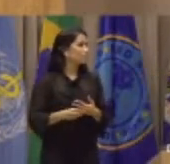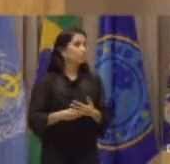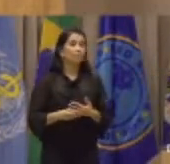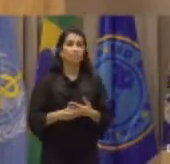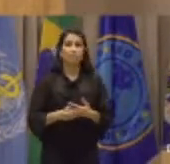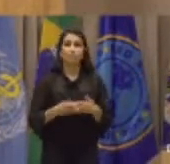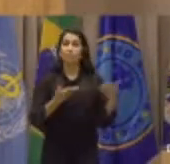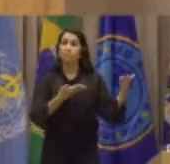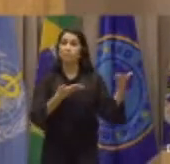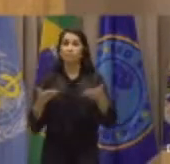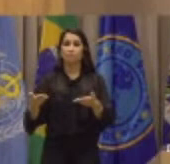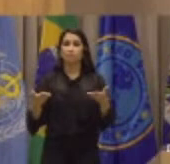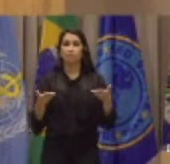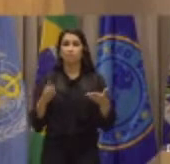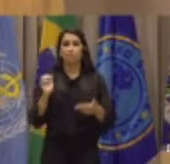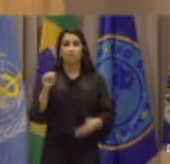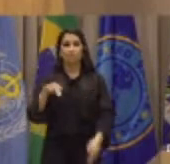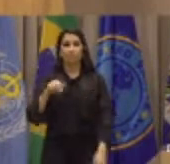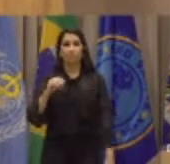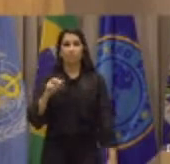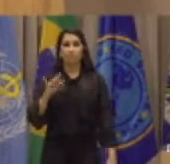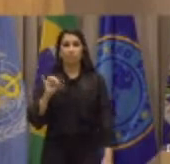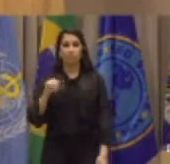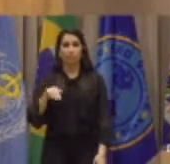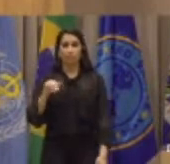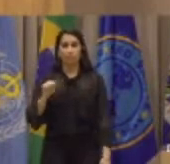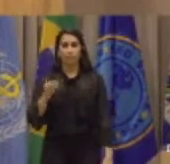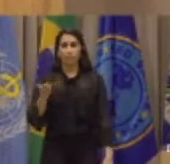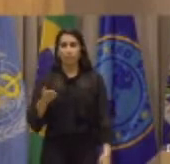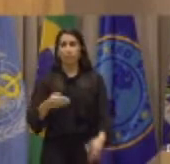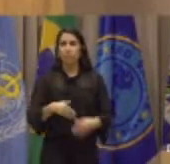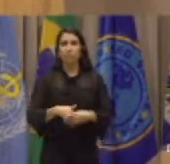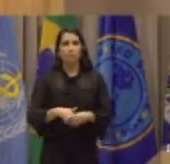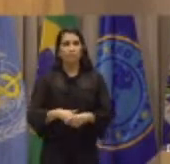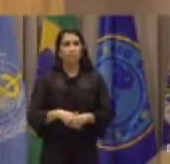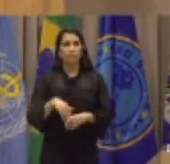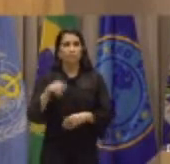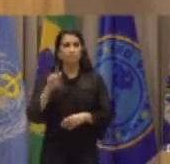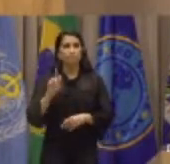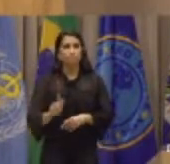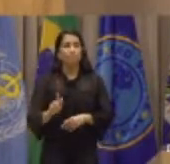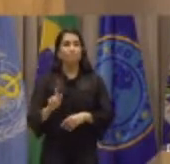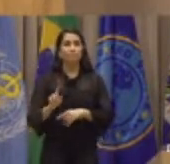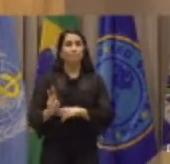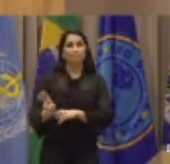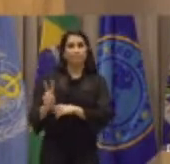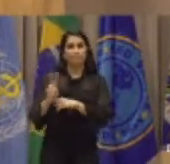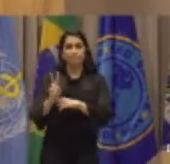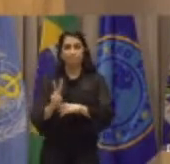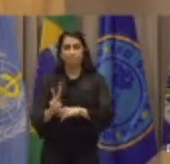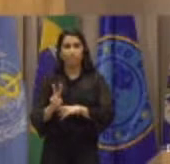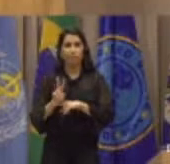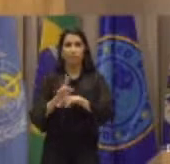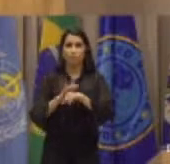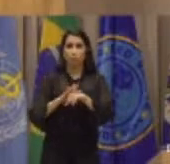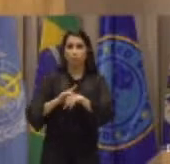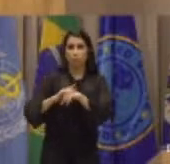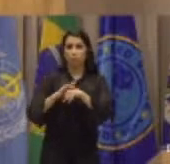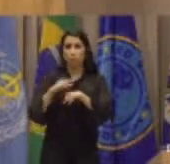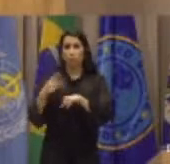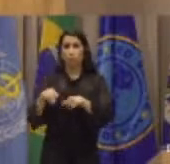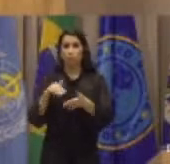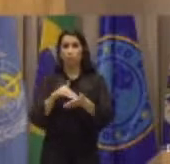we're going to invite the other panelists, Ana Cristina Vidor. She is the Manager of